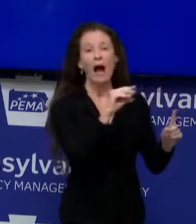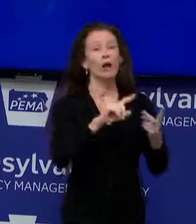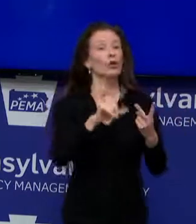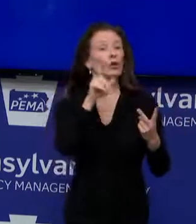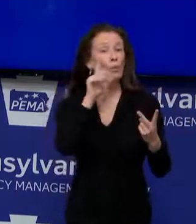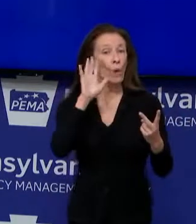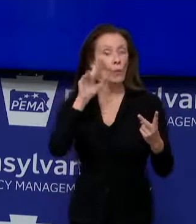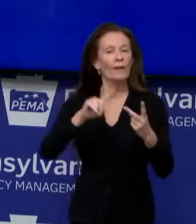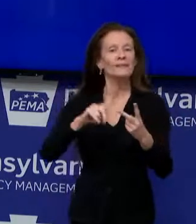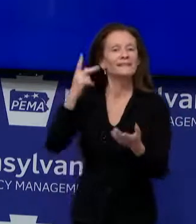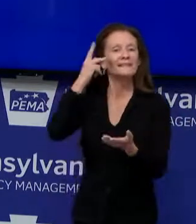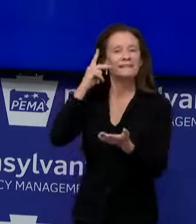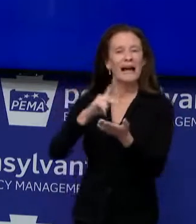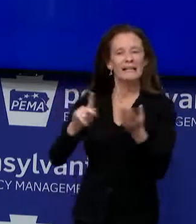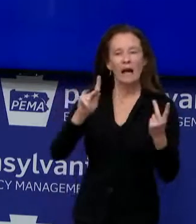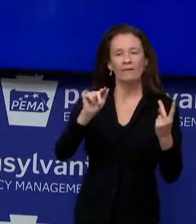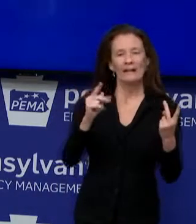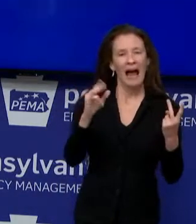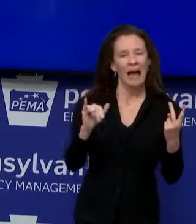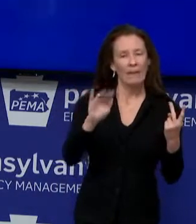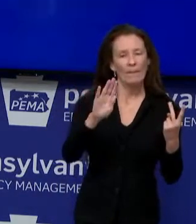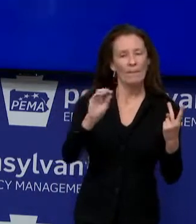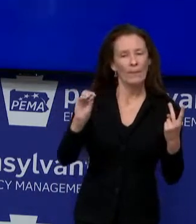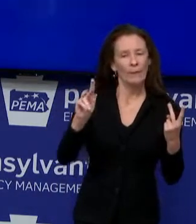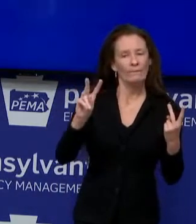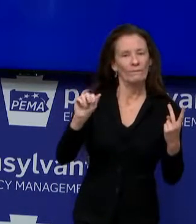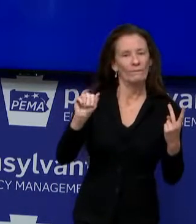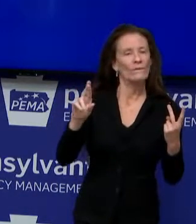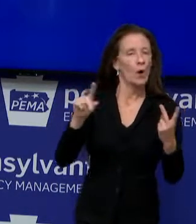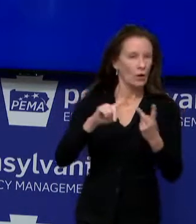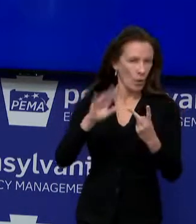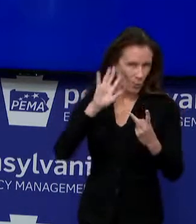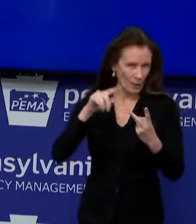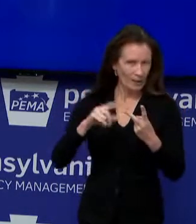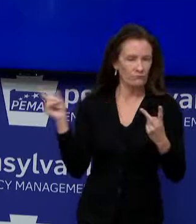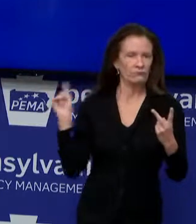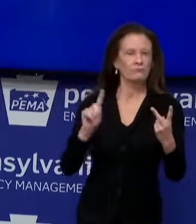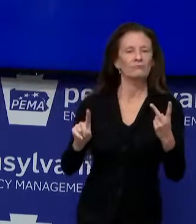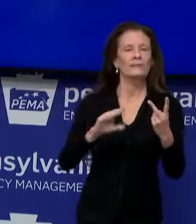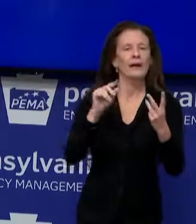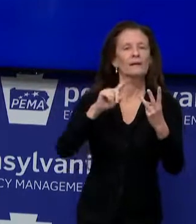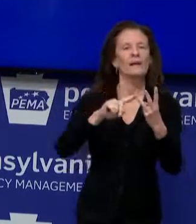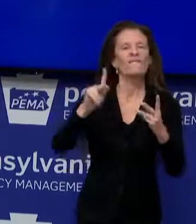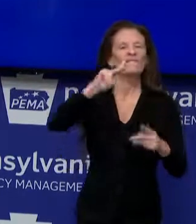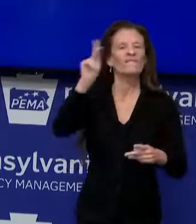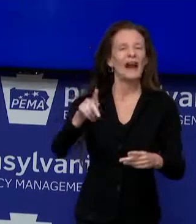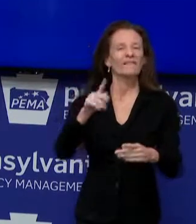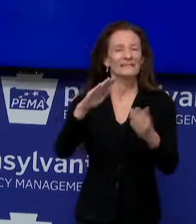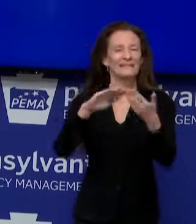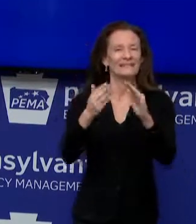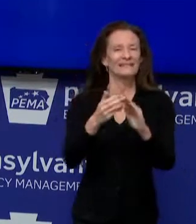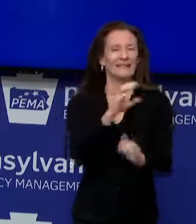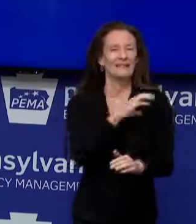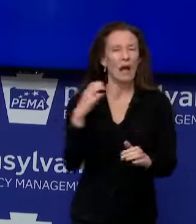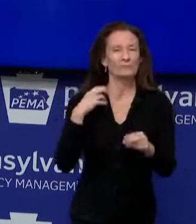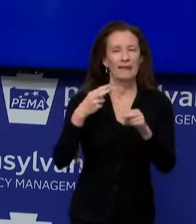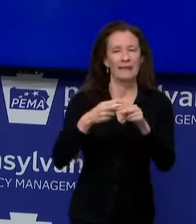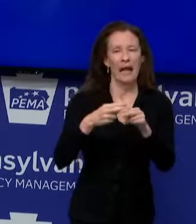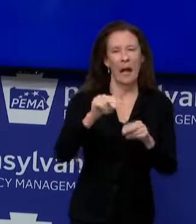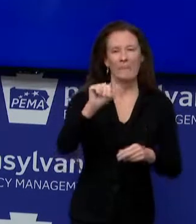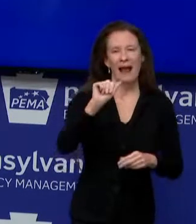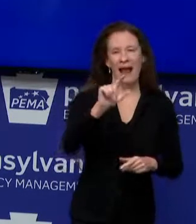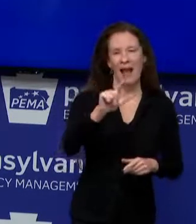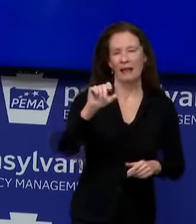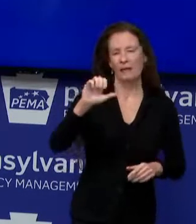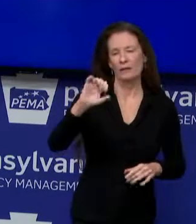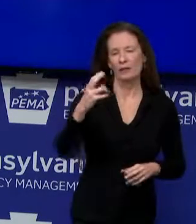After remarks conclude, we will open up the call for reporters to ask questions in the order in which you RSVP'd. You will see the on-deck